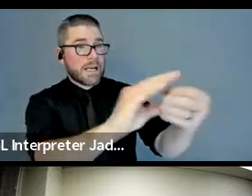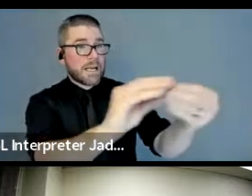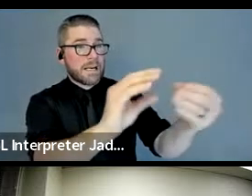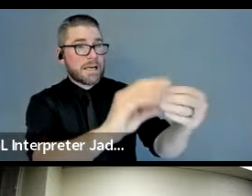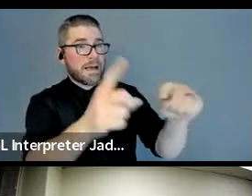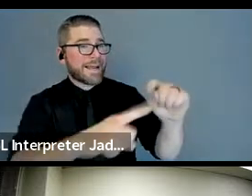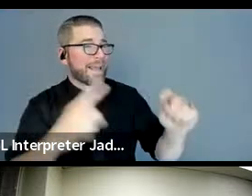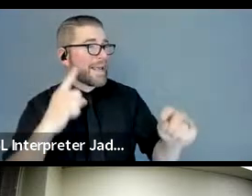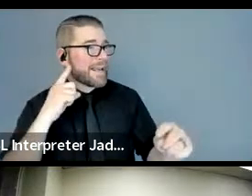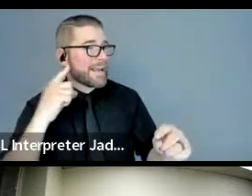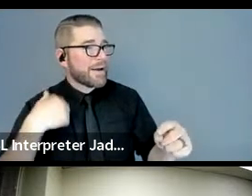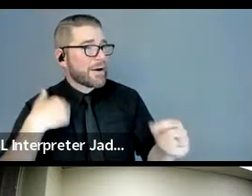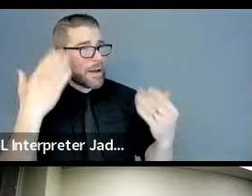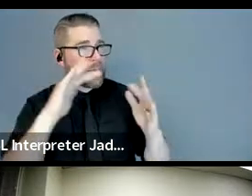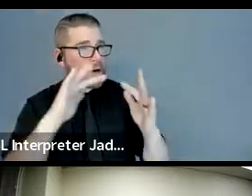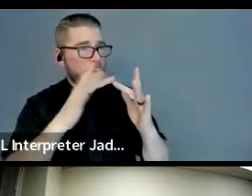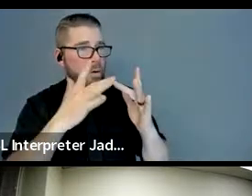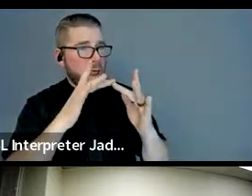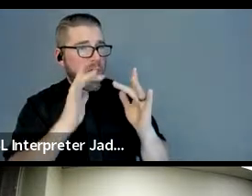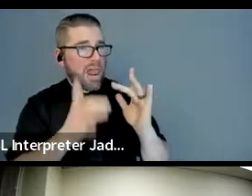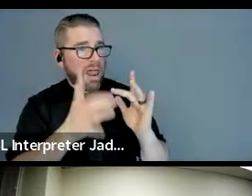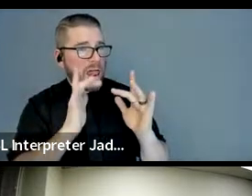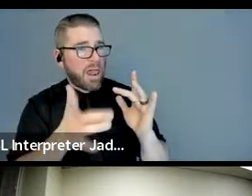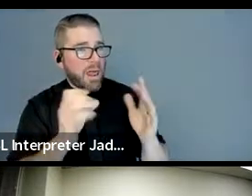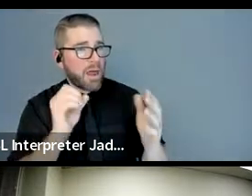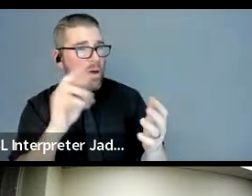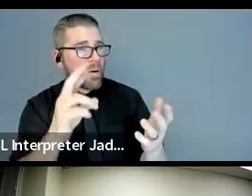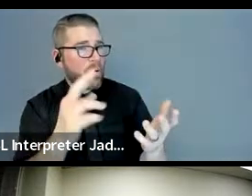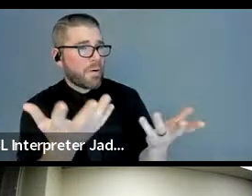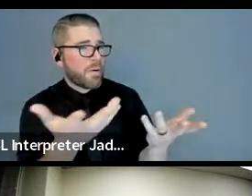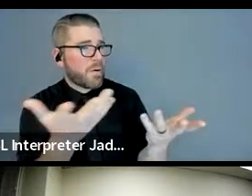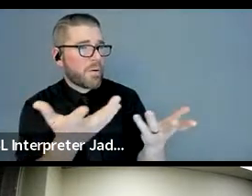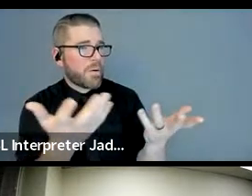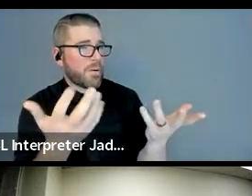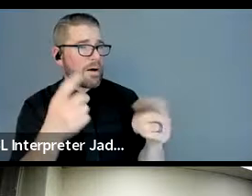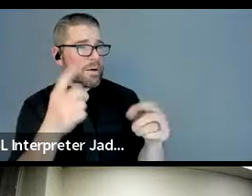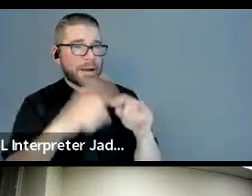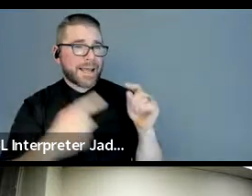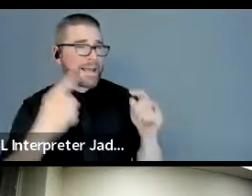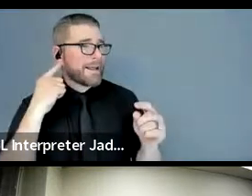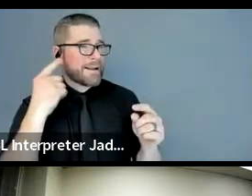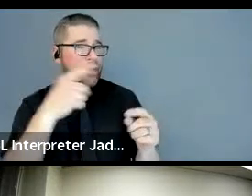I don't know if it's the internet connection or if it's just my internet, but I can't hear you.